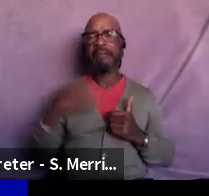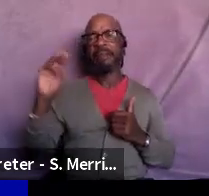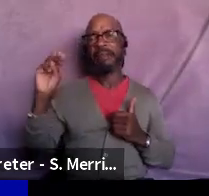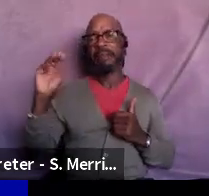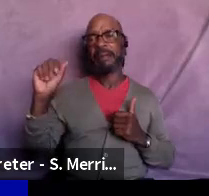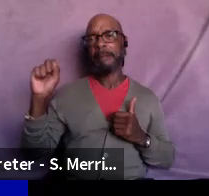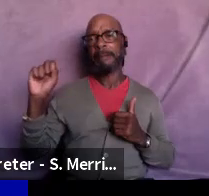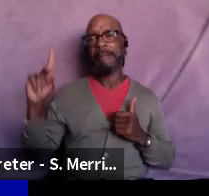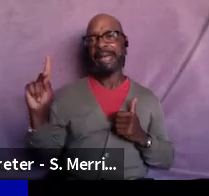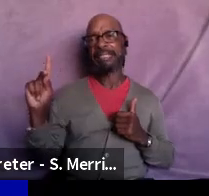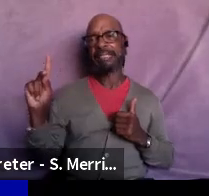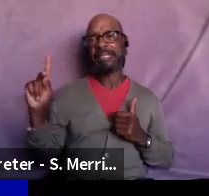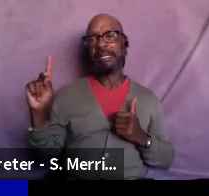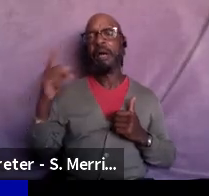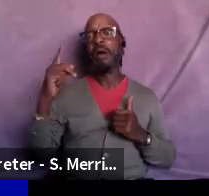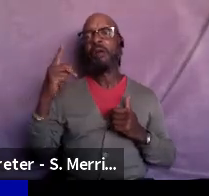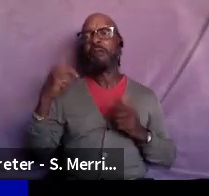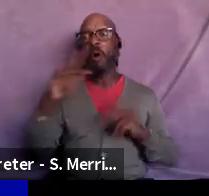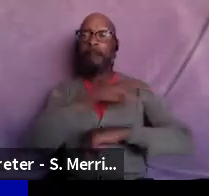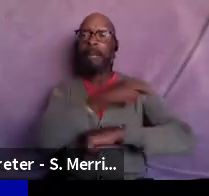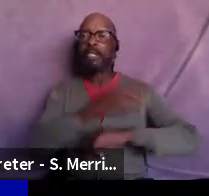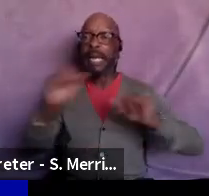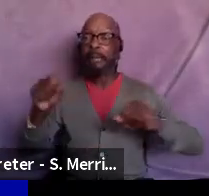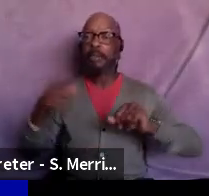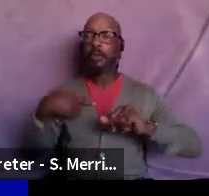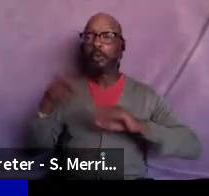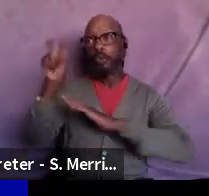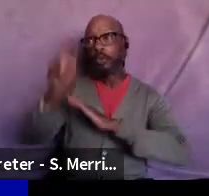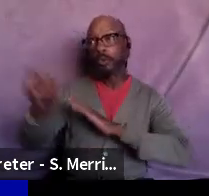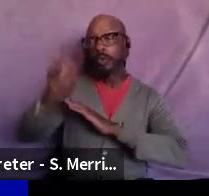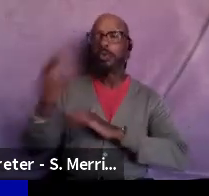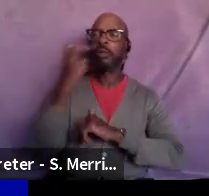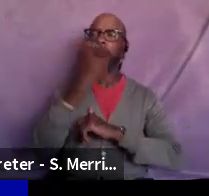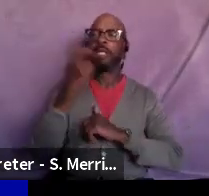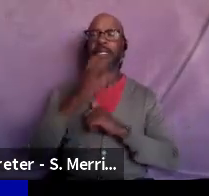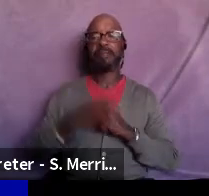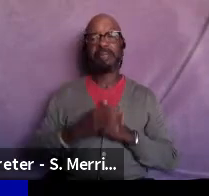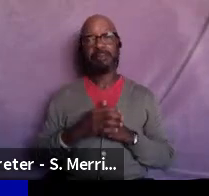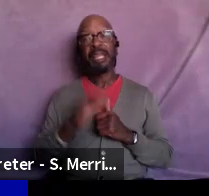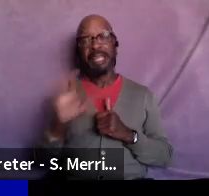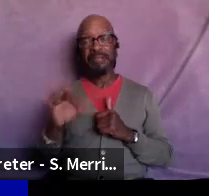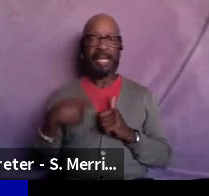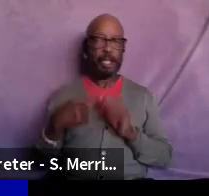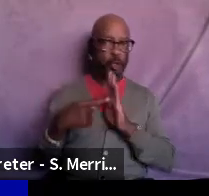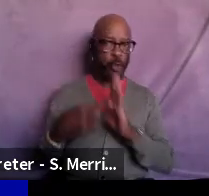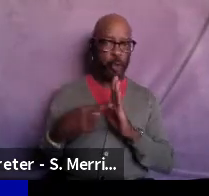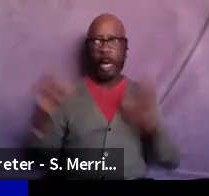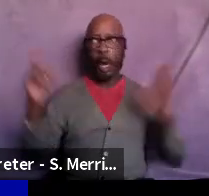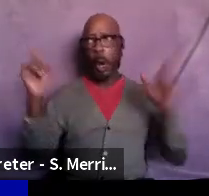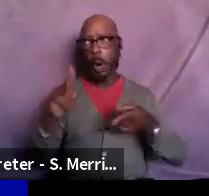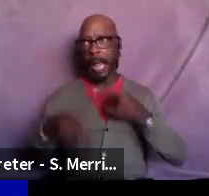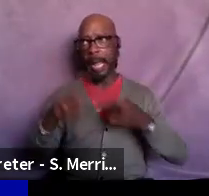analysis. And unless the entity could show that that was an undue hardship, that sounds like something that they should do.